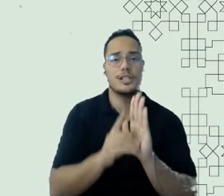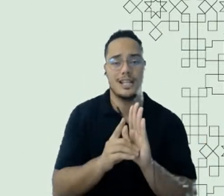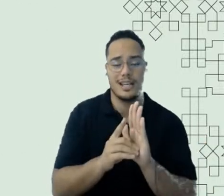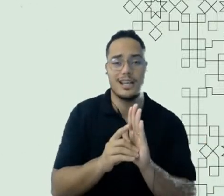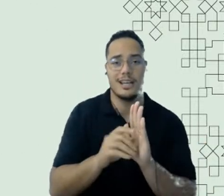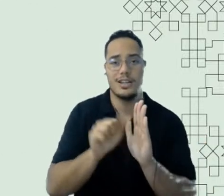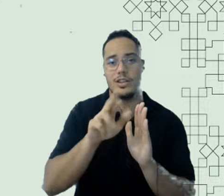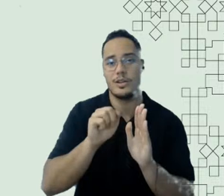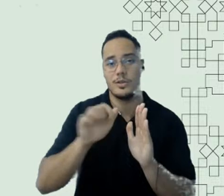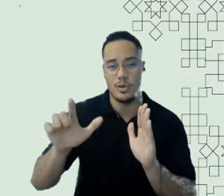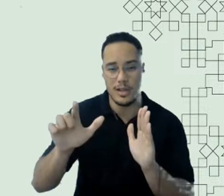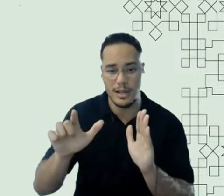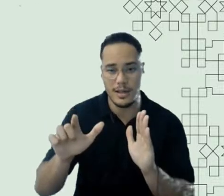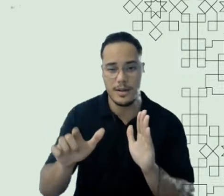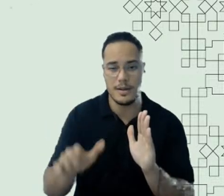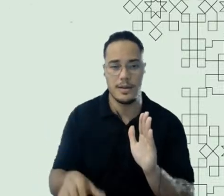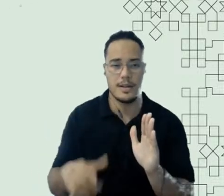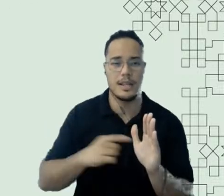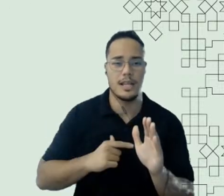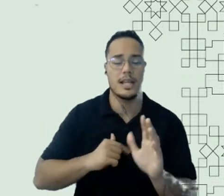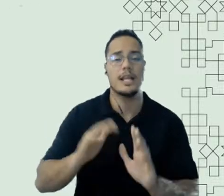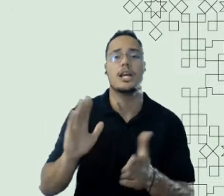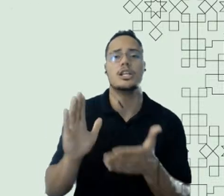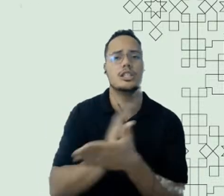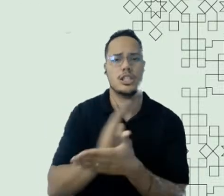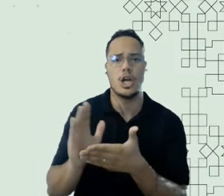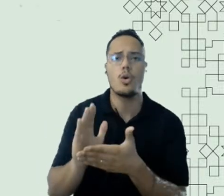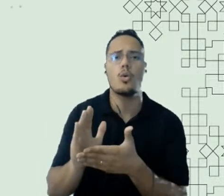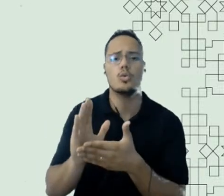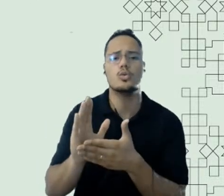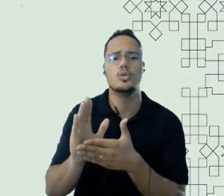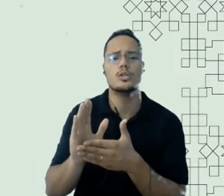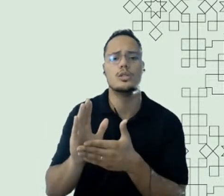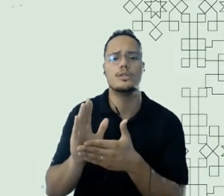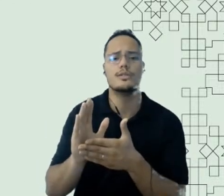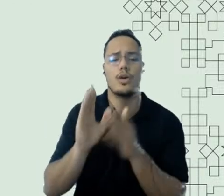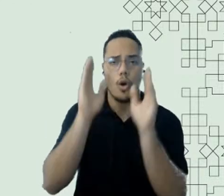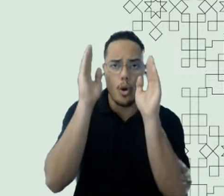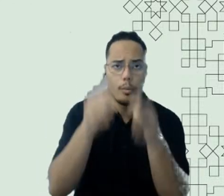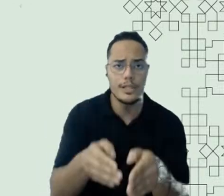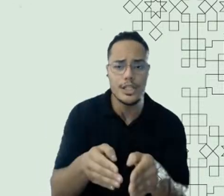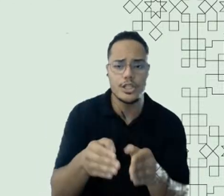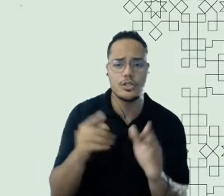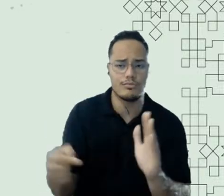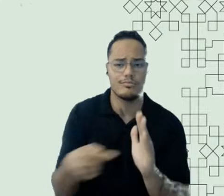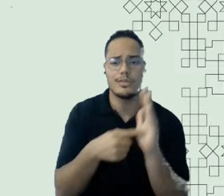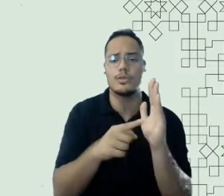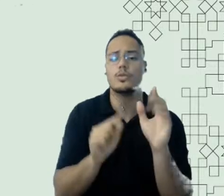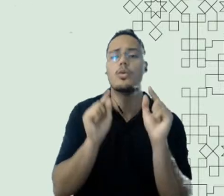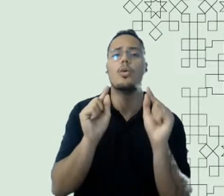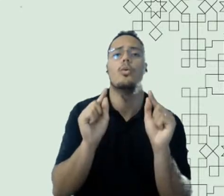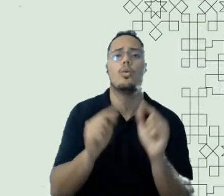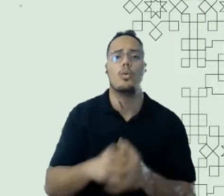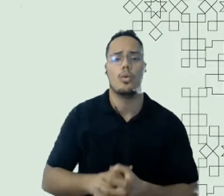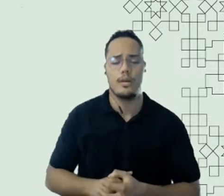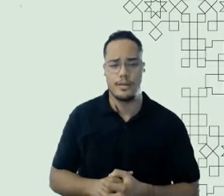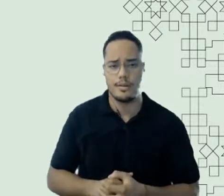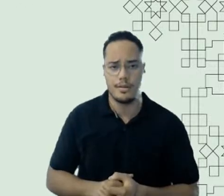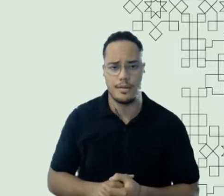by different pieces of legislation. The Collective Management Directive, they try to achieve some pan-European